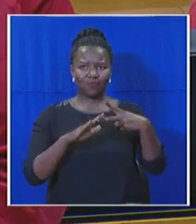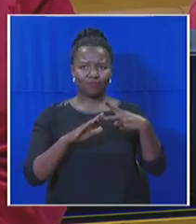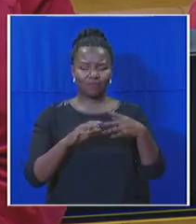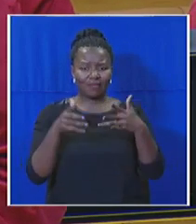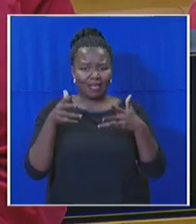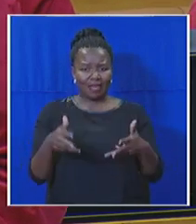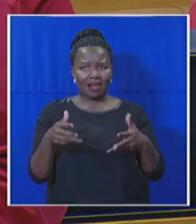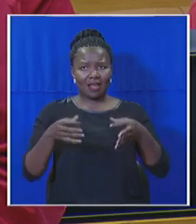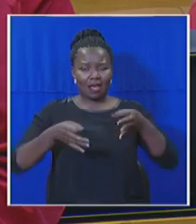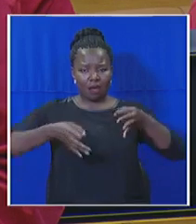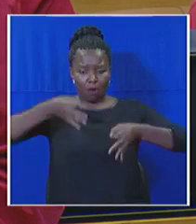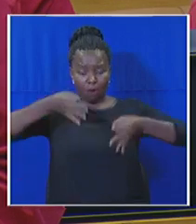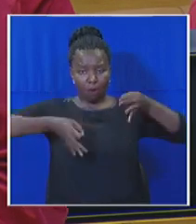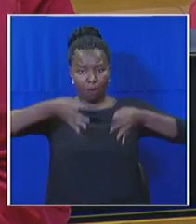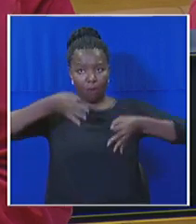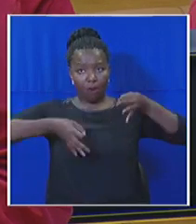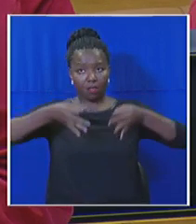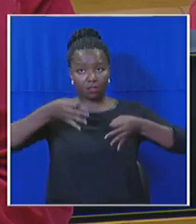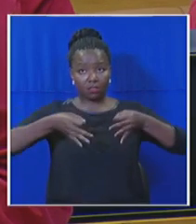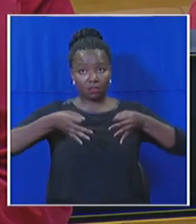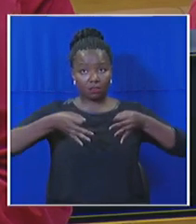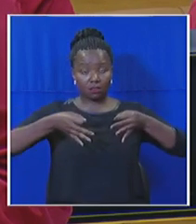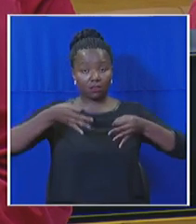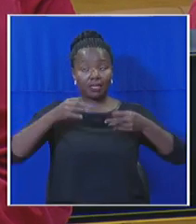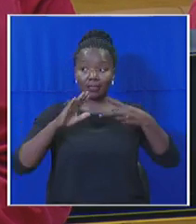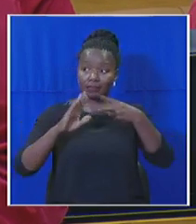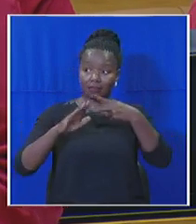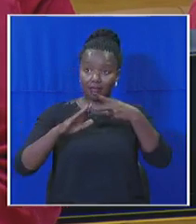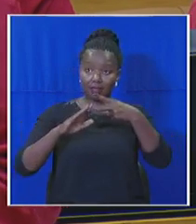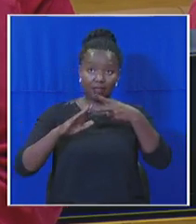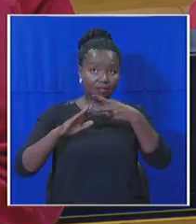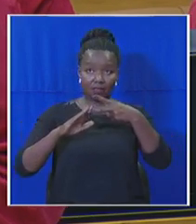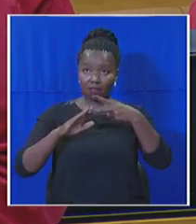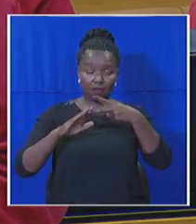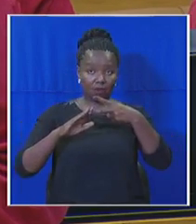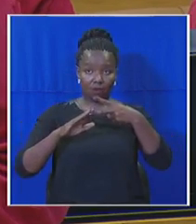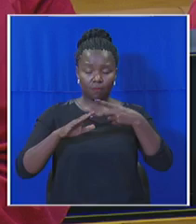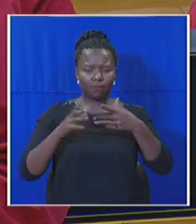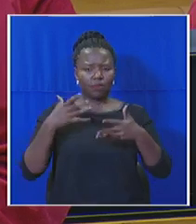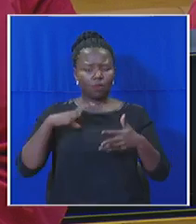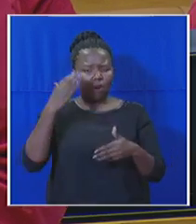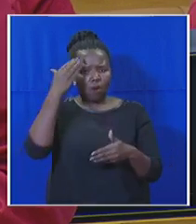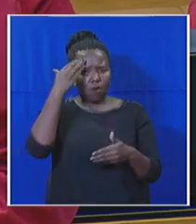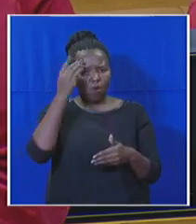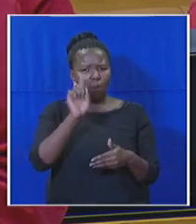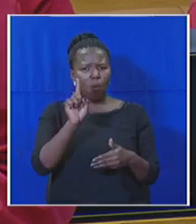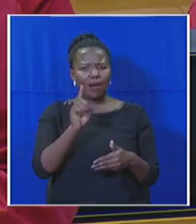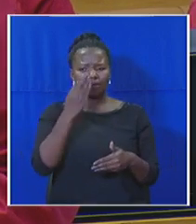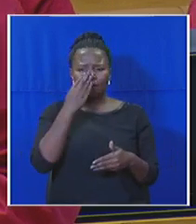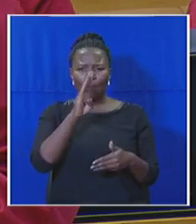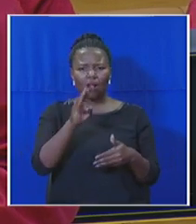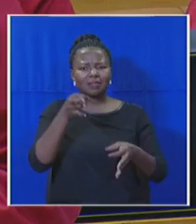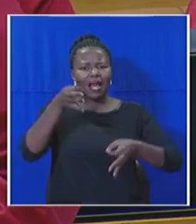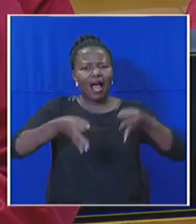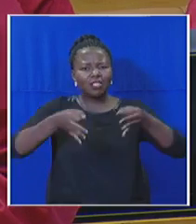political attitude? That's a third question, Honorable It's actually Member. the second, Speaker. No, it's the third What is question. the political attitude? Are you going